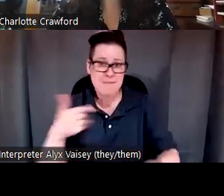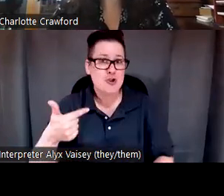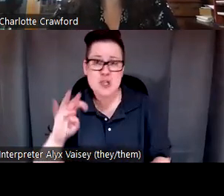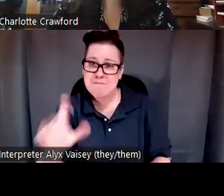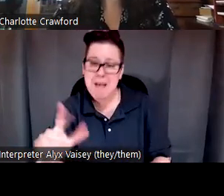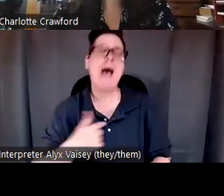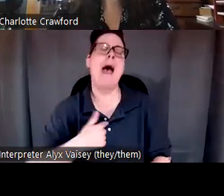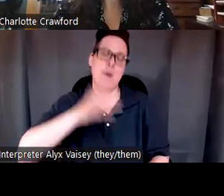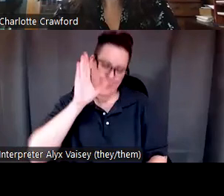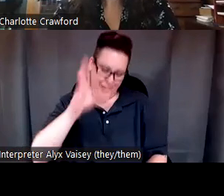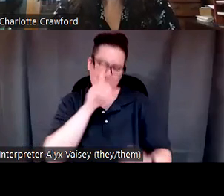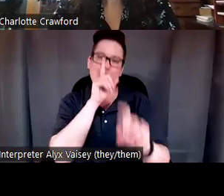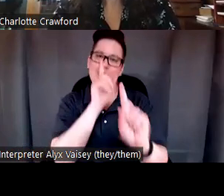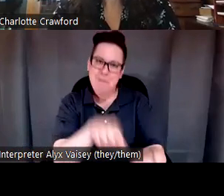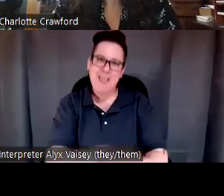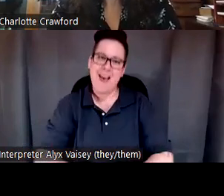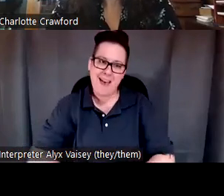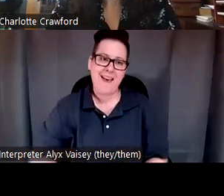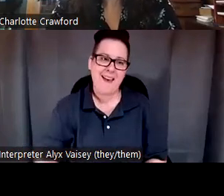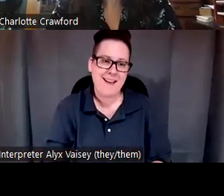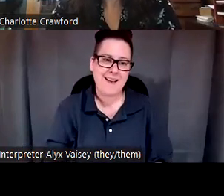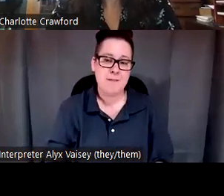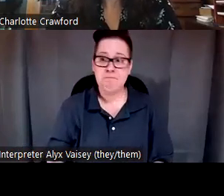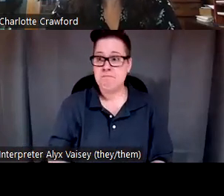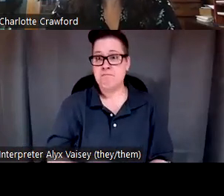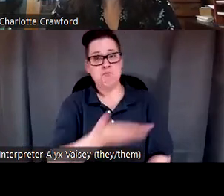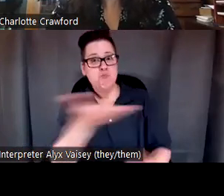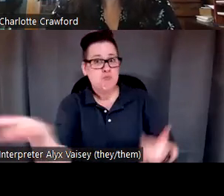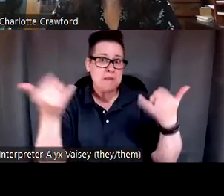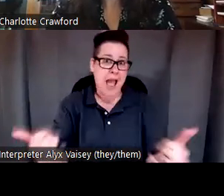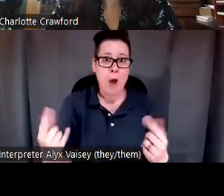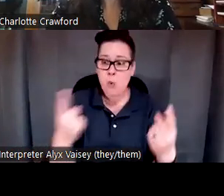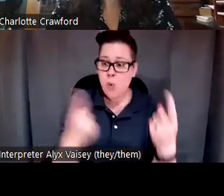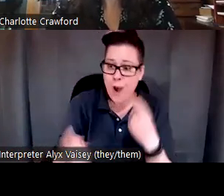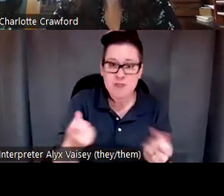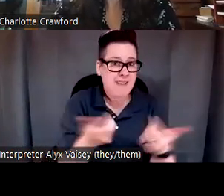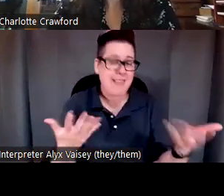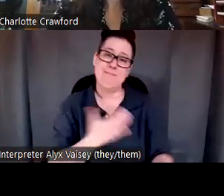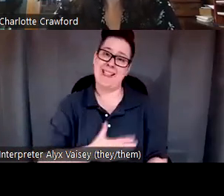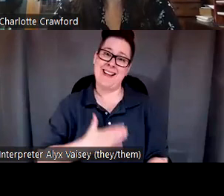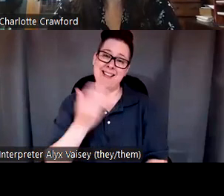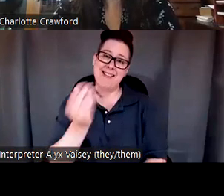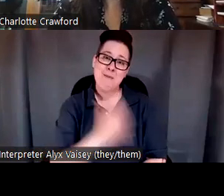I will reply to you. So if you guys have any questions or anything, please let me know.